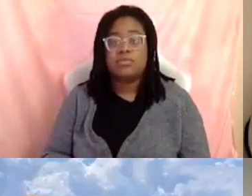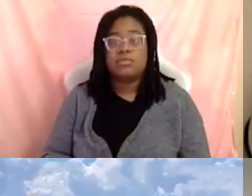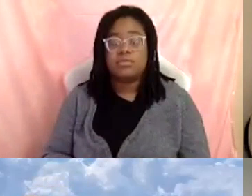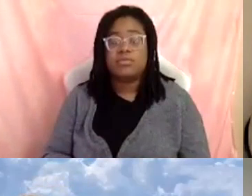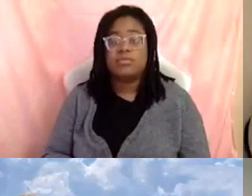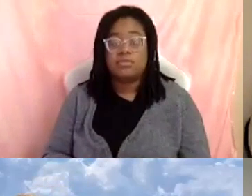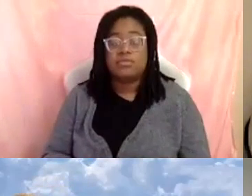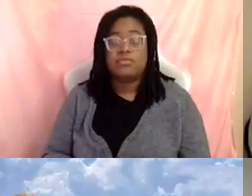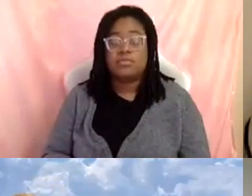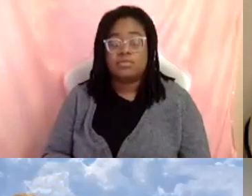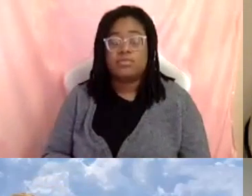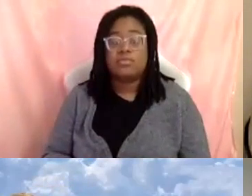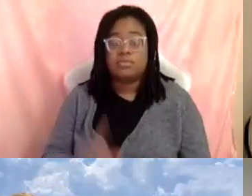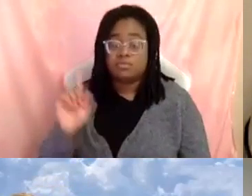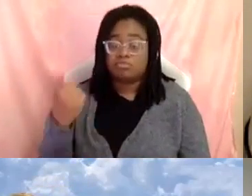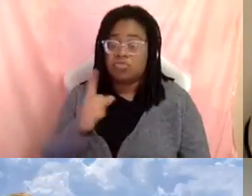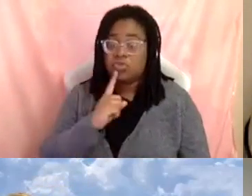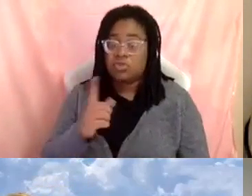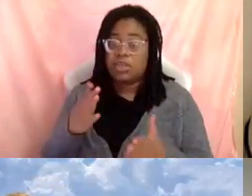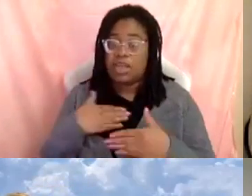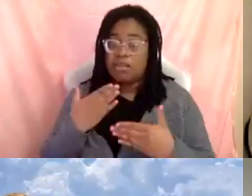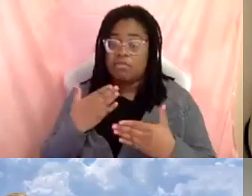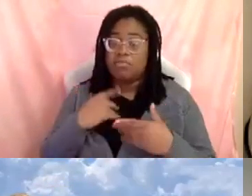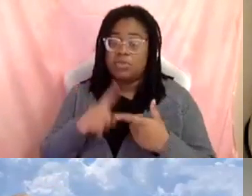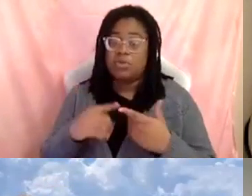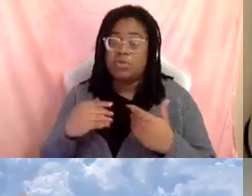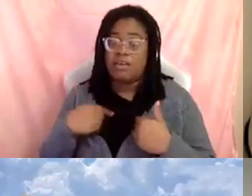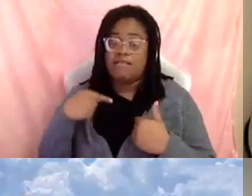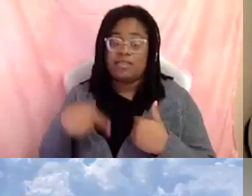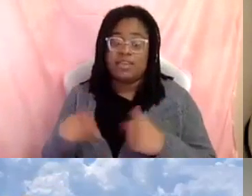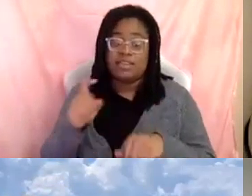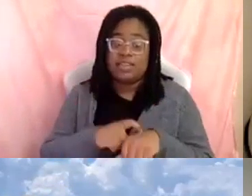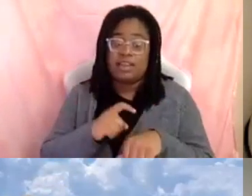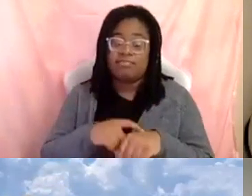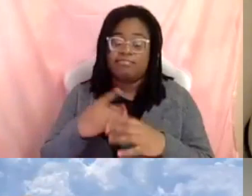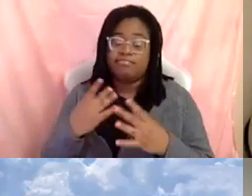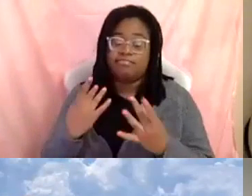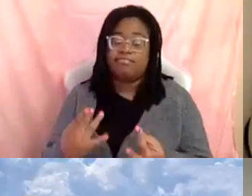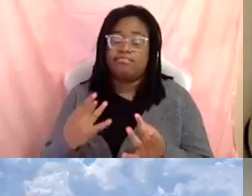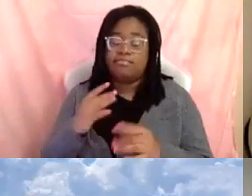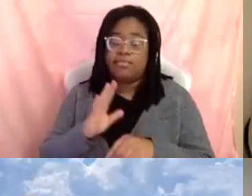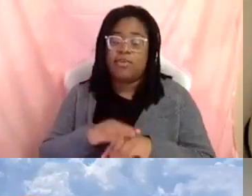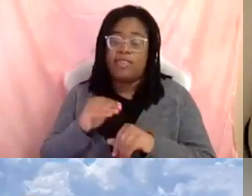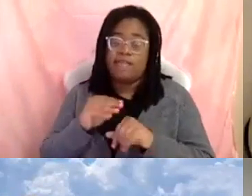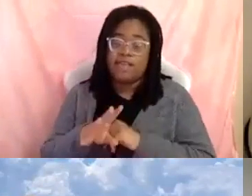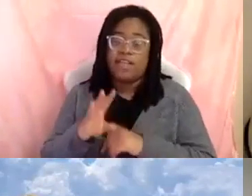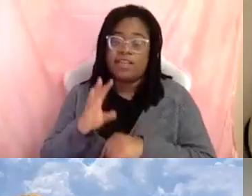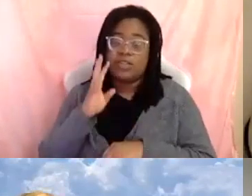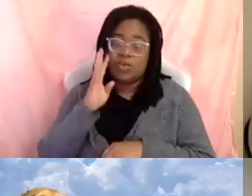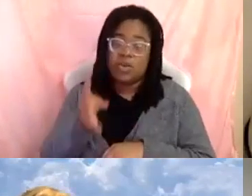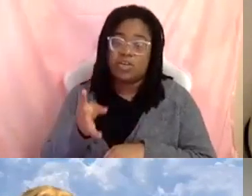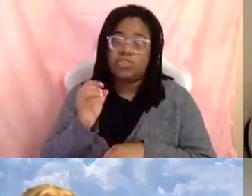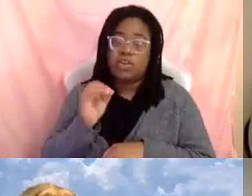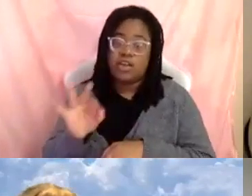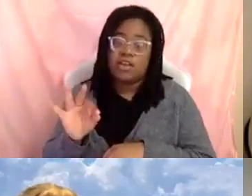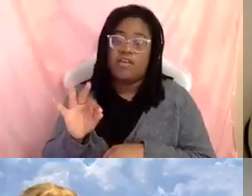I'm just really happy to have had this time meditating on the effects and creation of